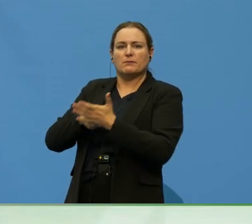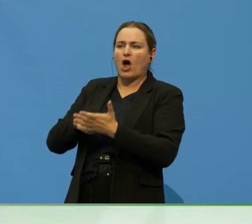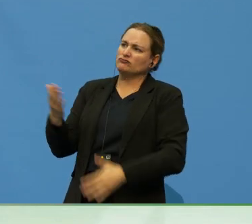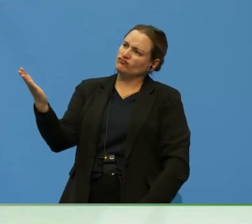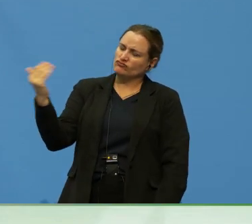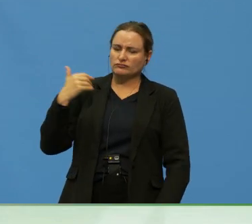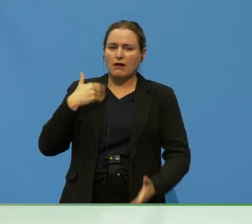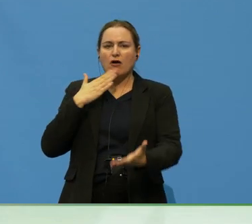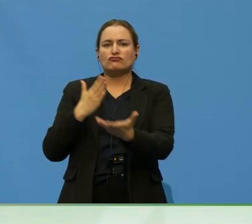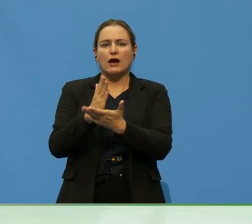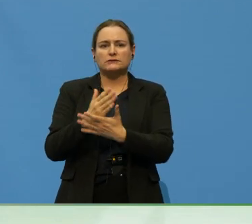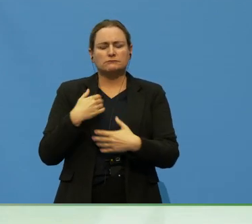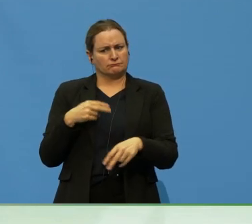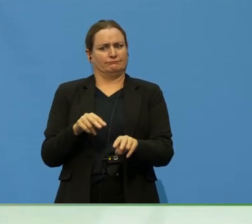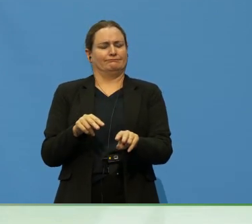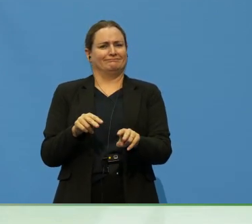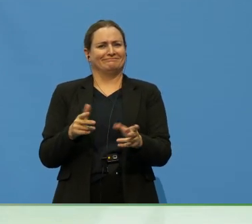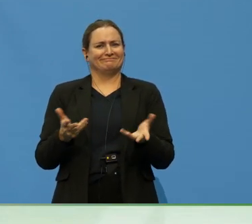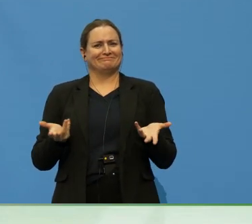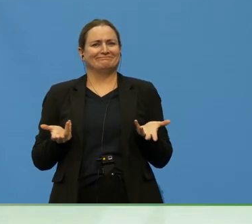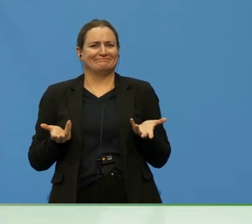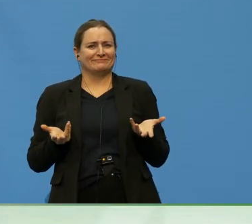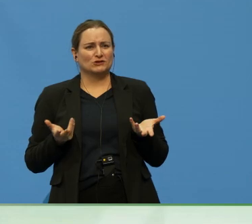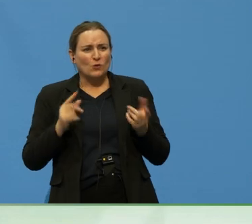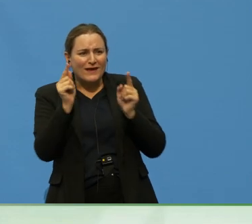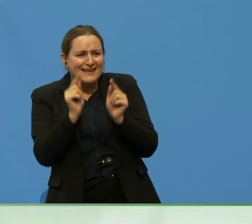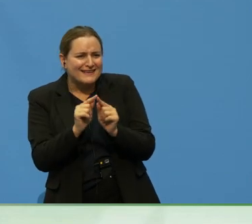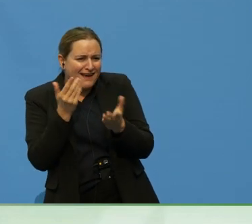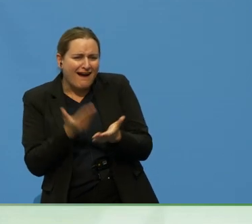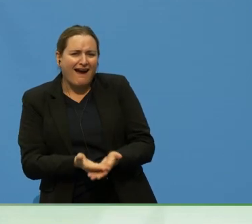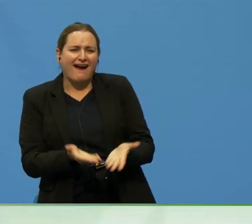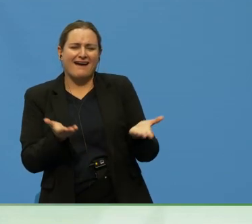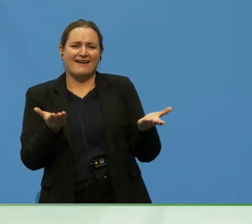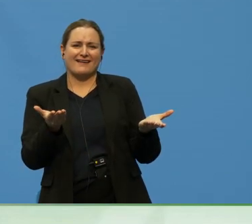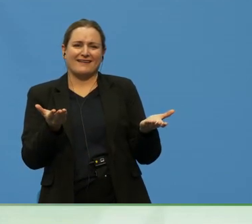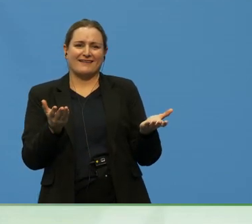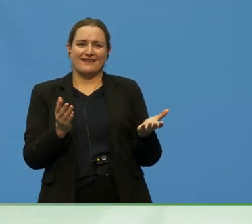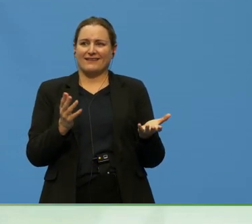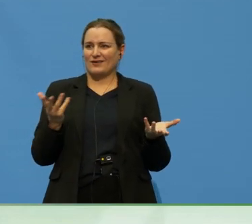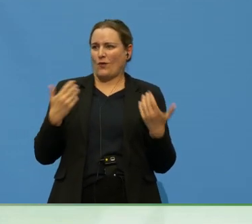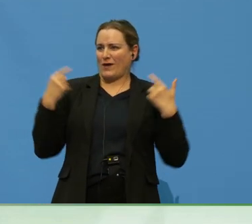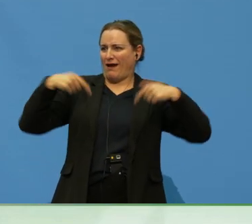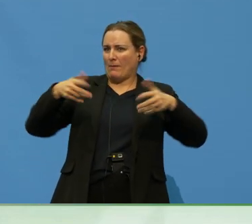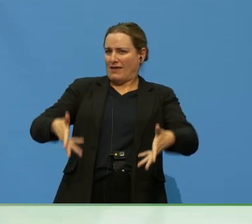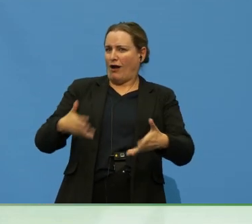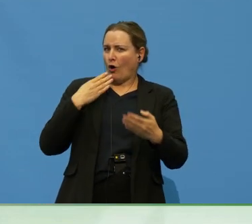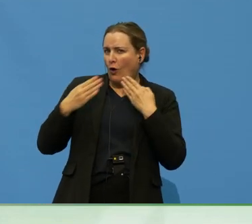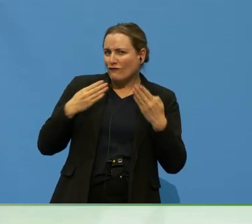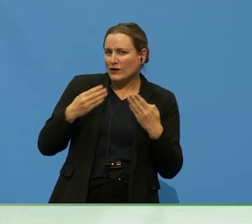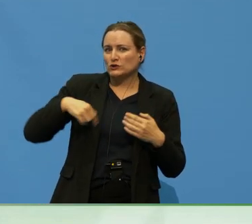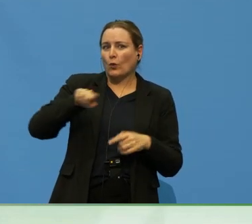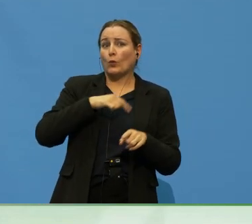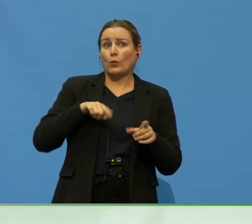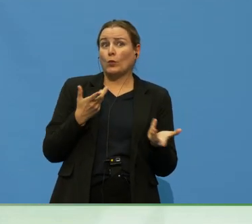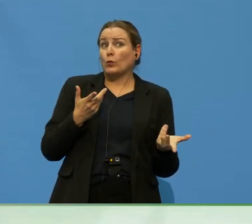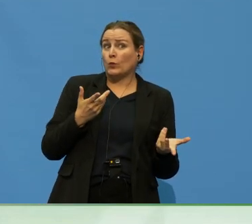such a, something that perhaps we take for granted when we're at conferences like this, that we know we have access. If